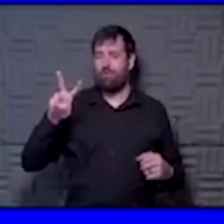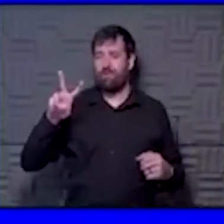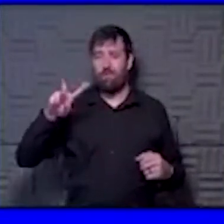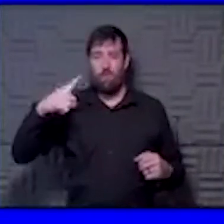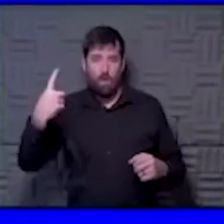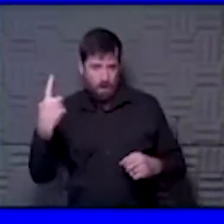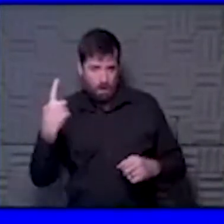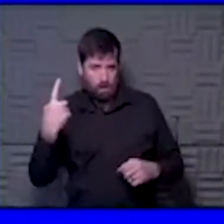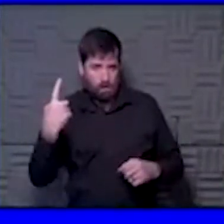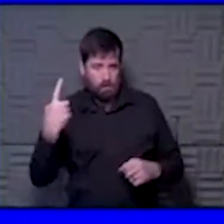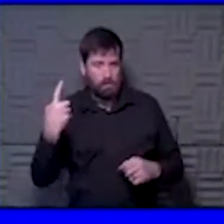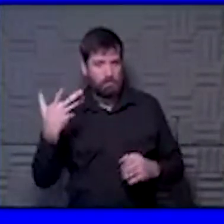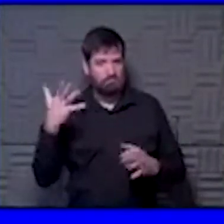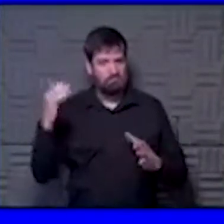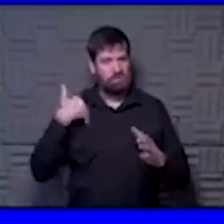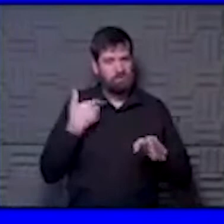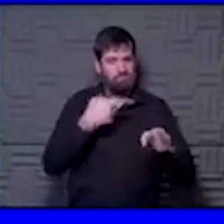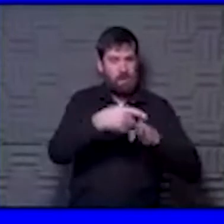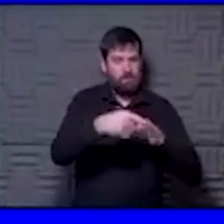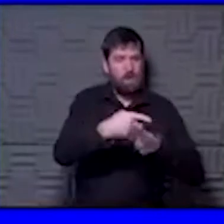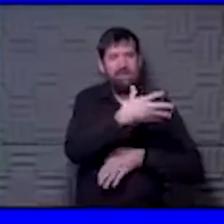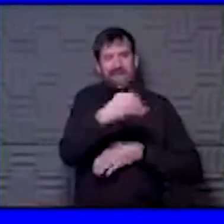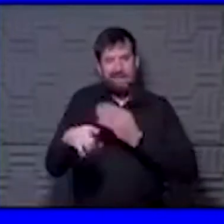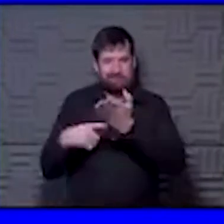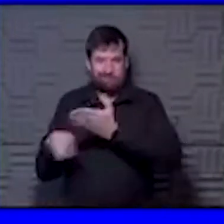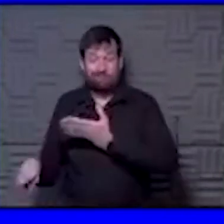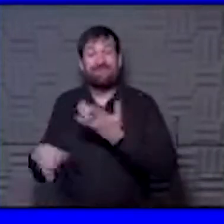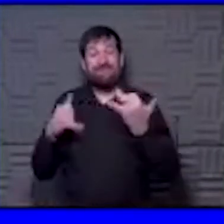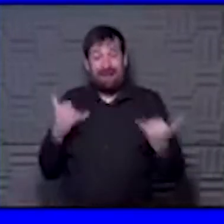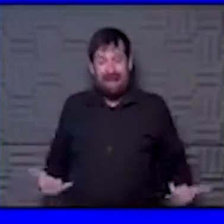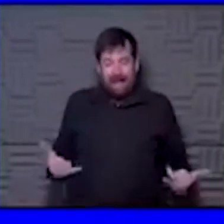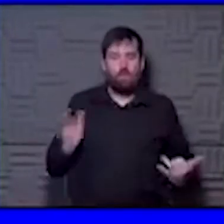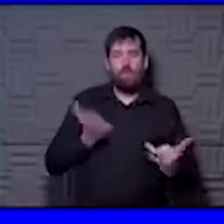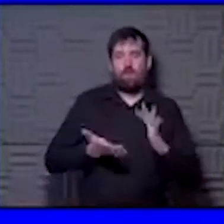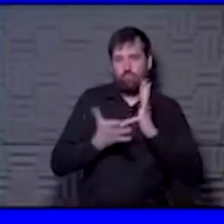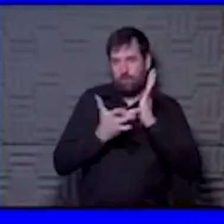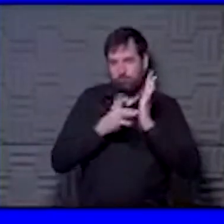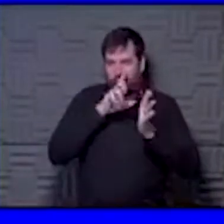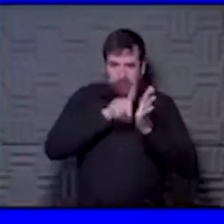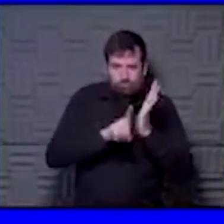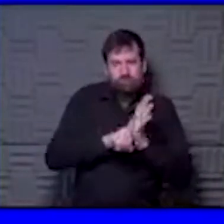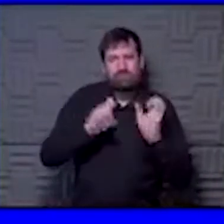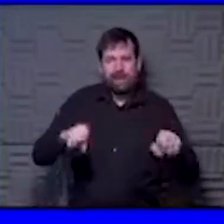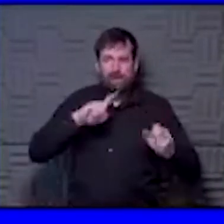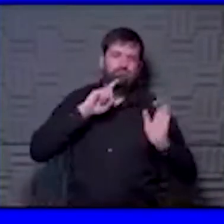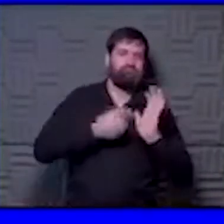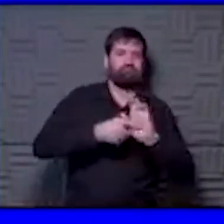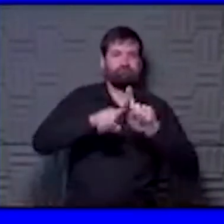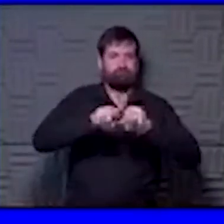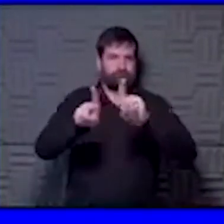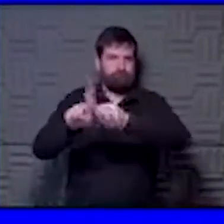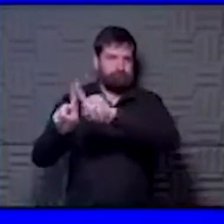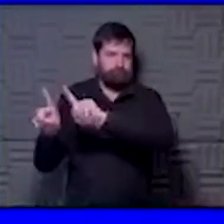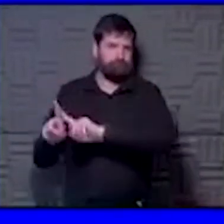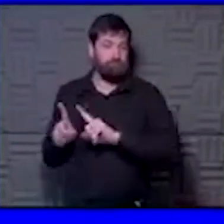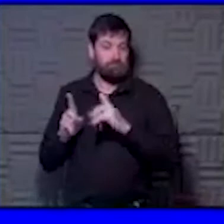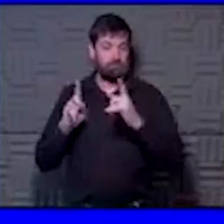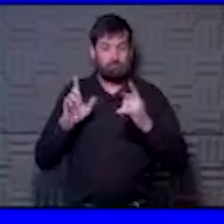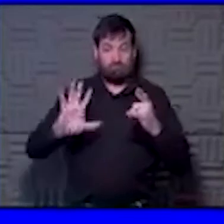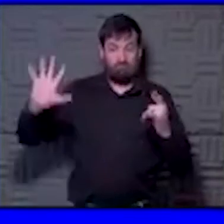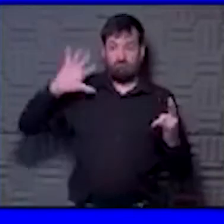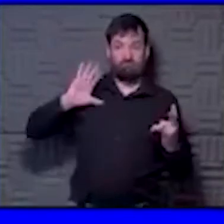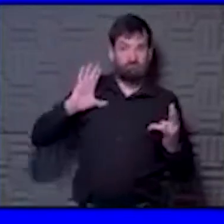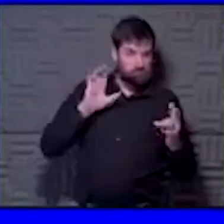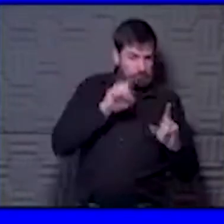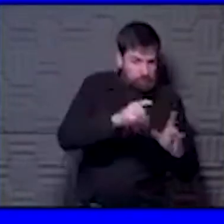SARS-CoV-1, and we just understand we have more technology to readily seek those and identify those than we did in the past, where more was just clinical,